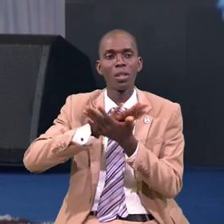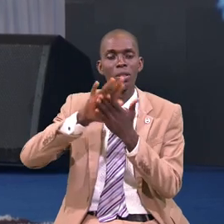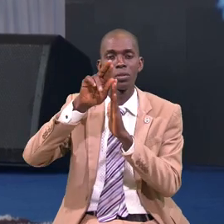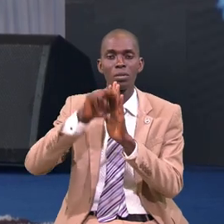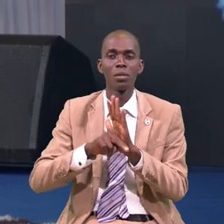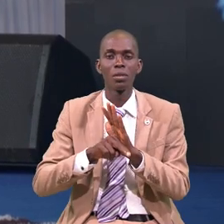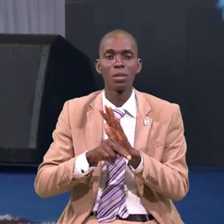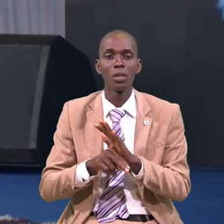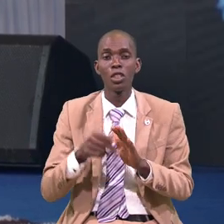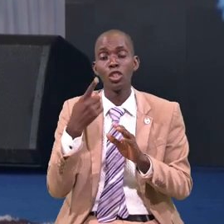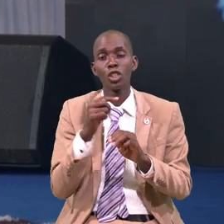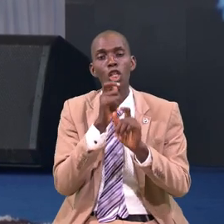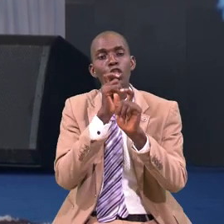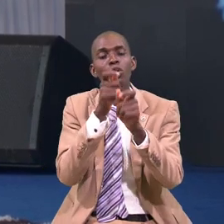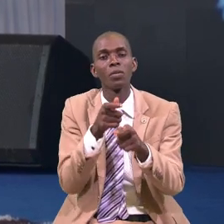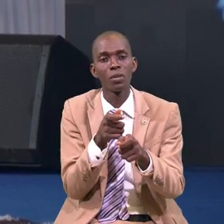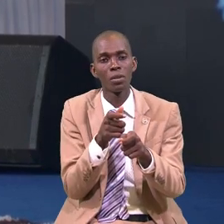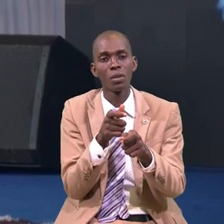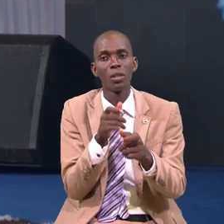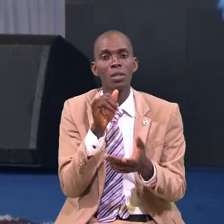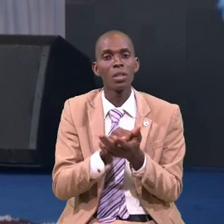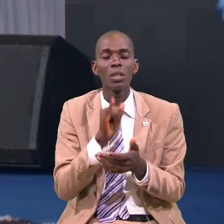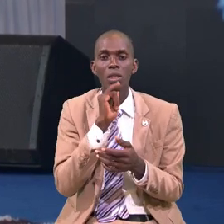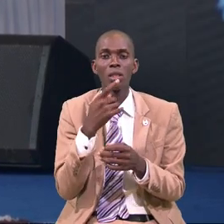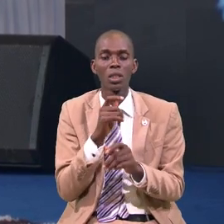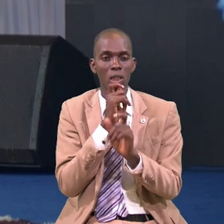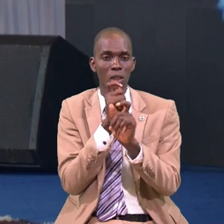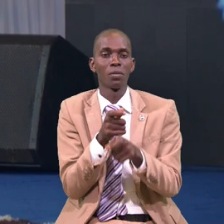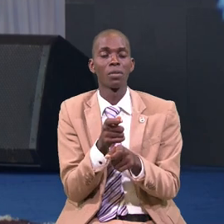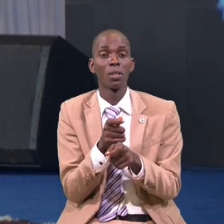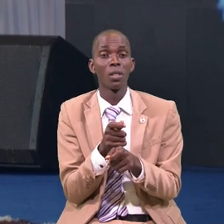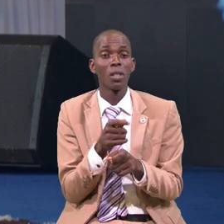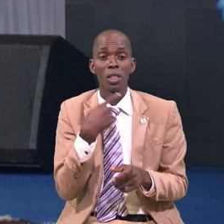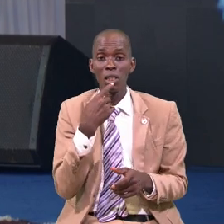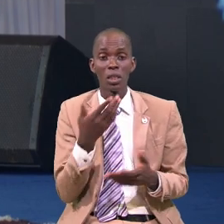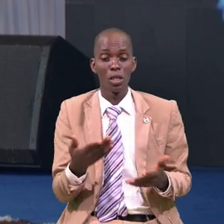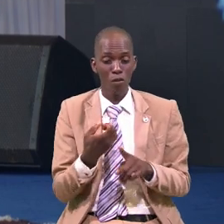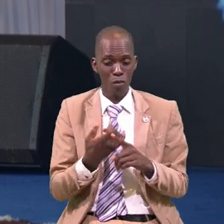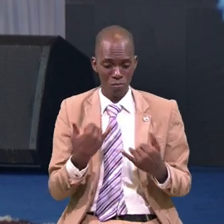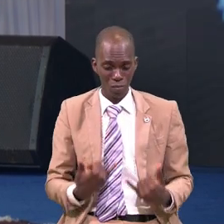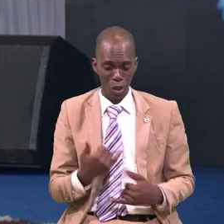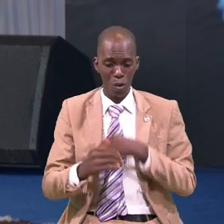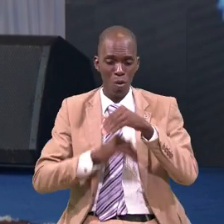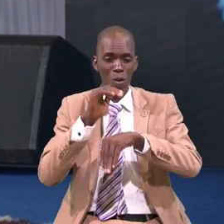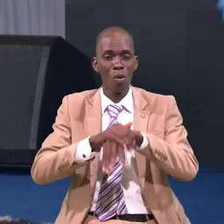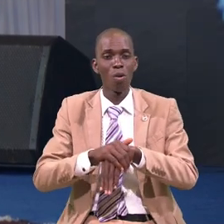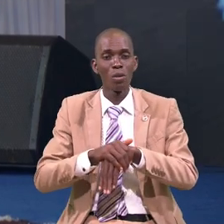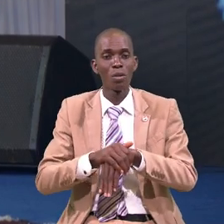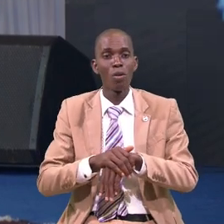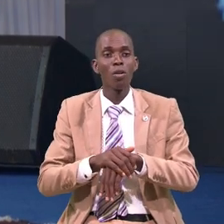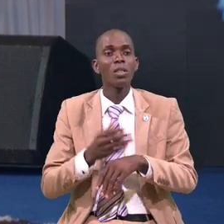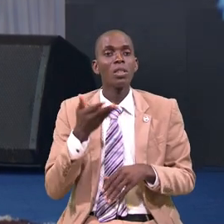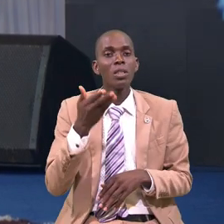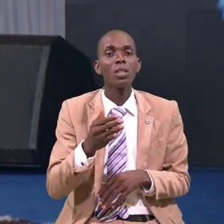That's a trophy. That's the reward. It says, henceforth there is laid up for